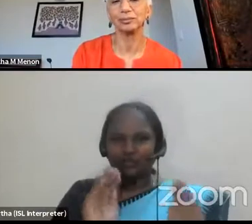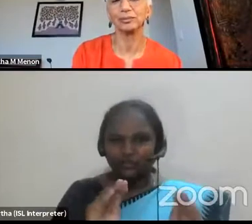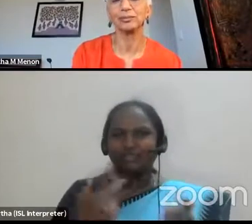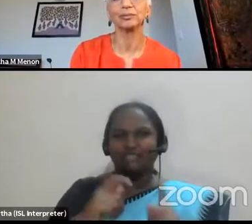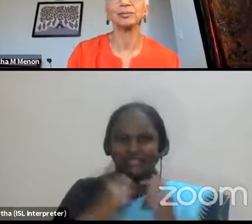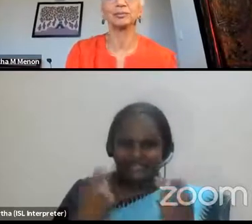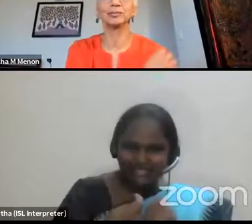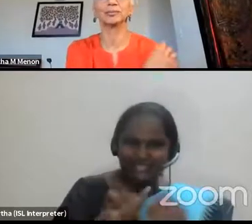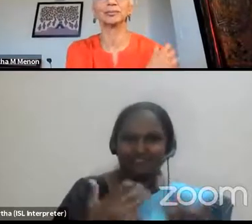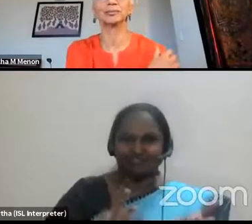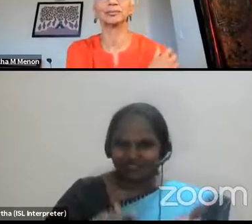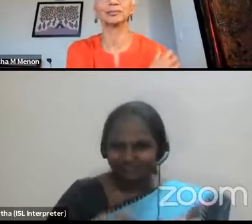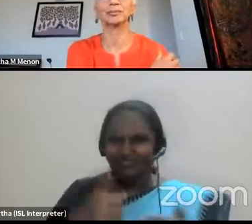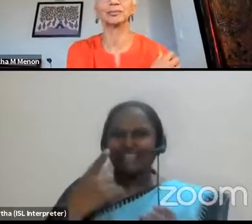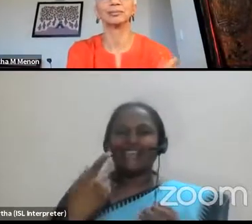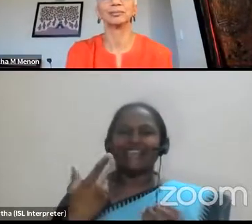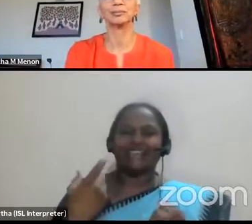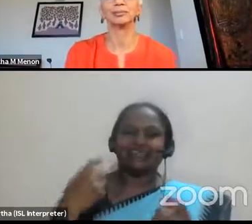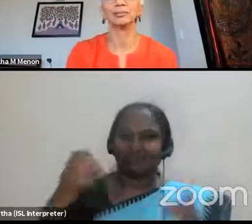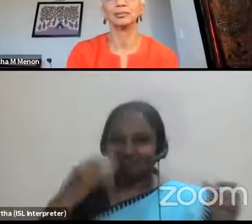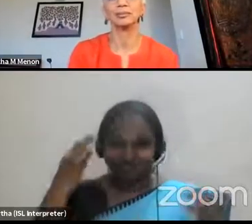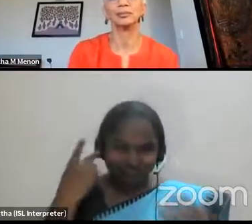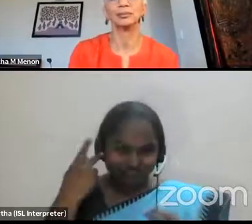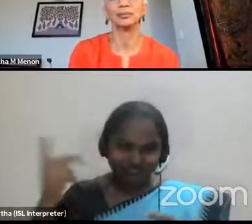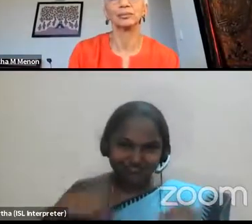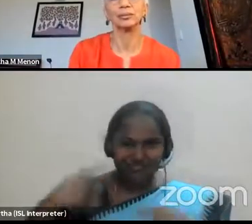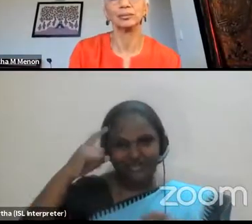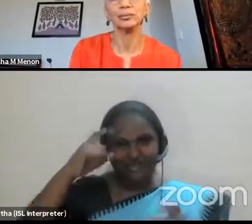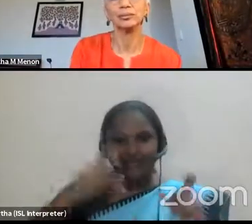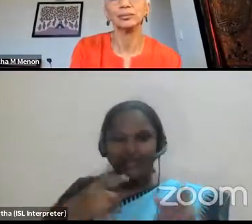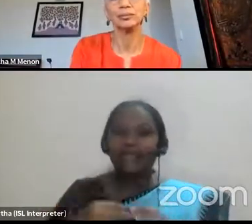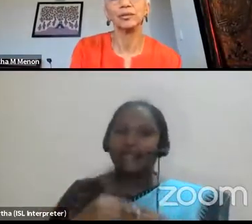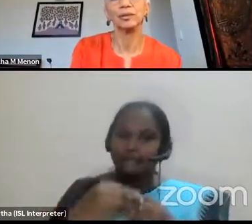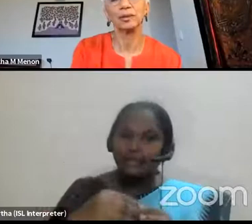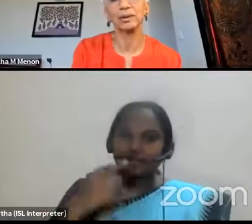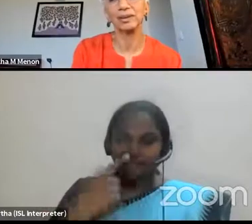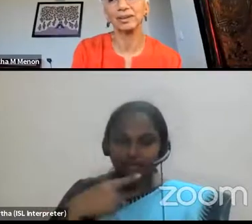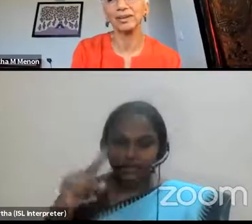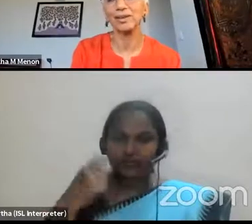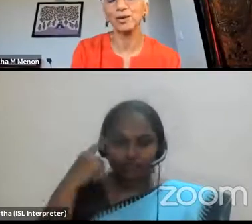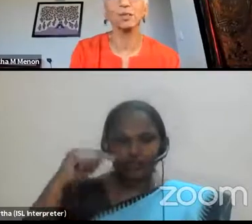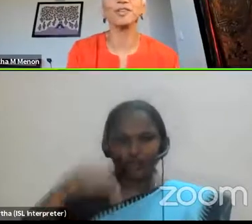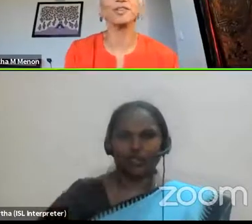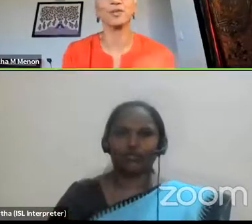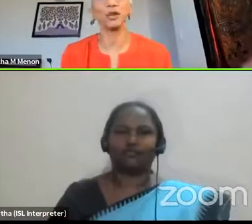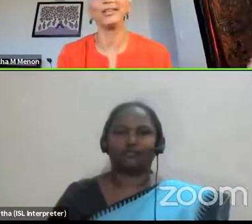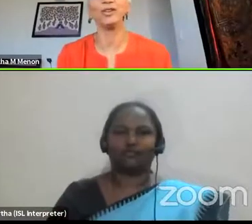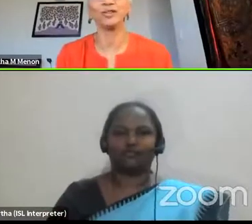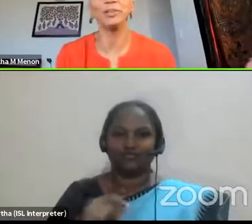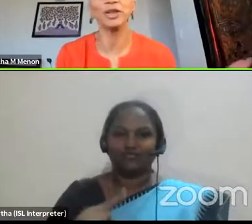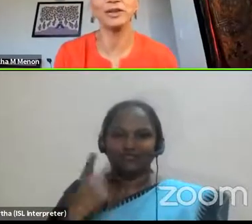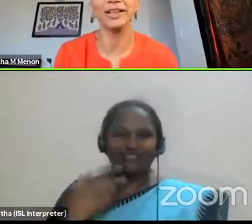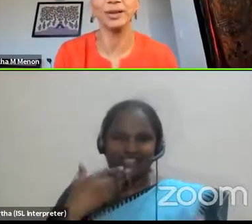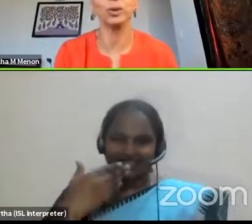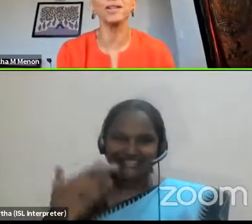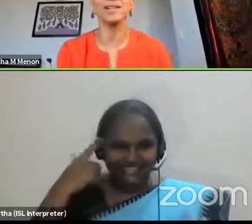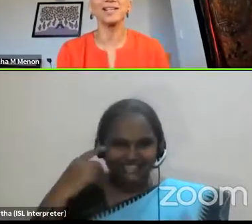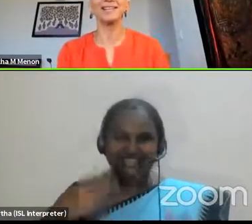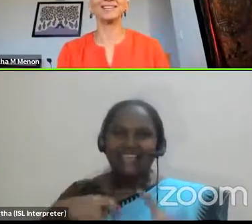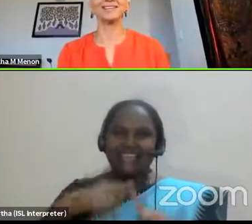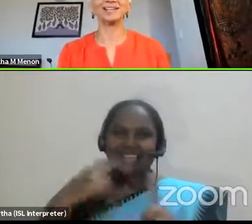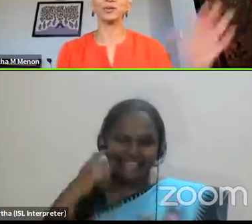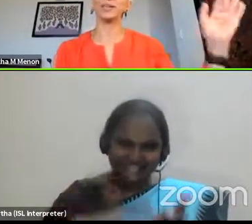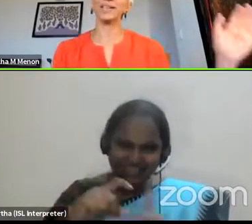your technologies and your experts, but also where you think this could lead, right, further down. So first of all, thank you very much for the kind